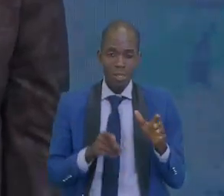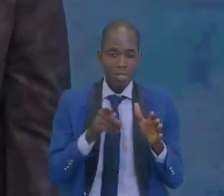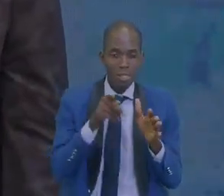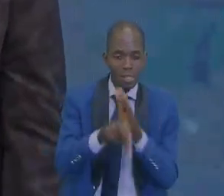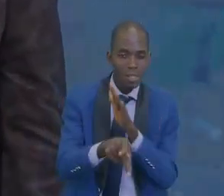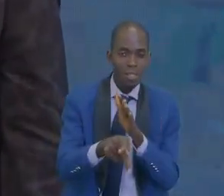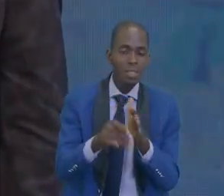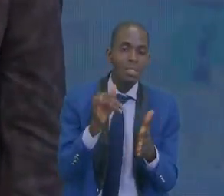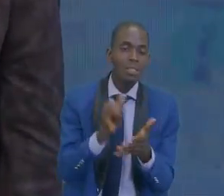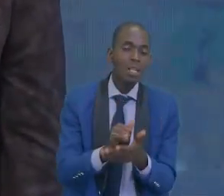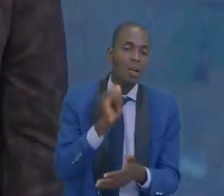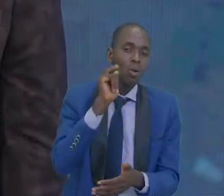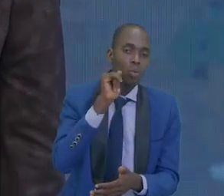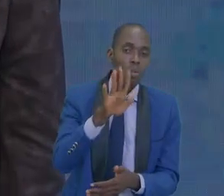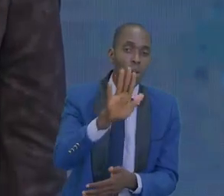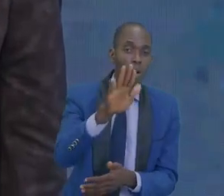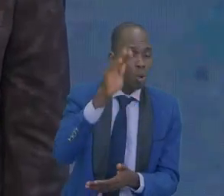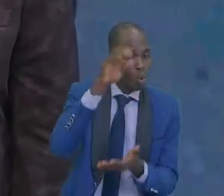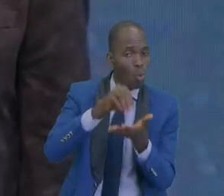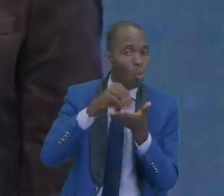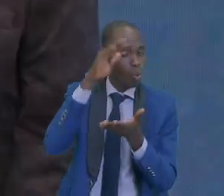woman's husband.